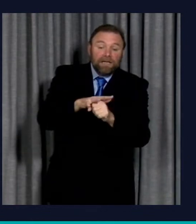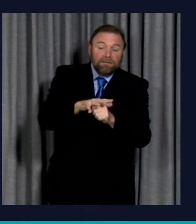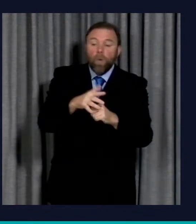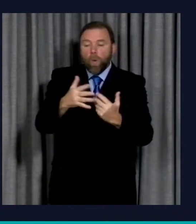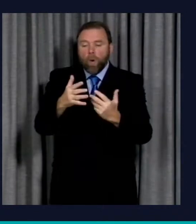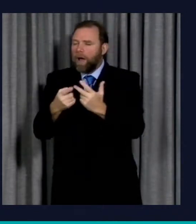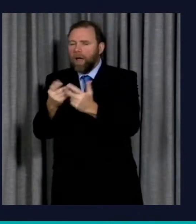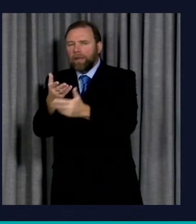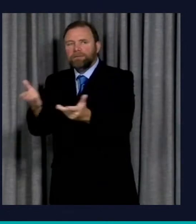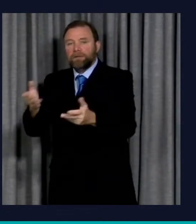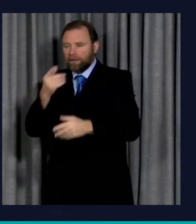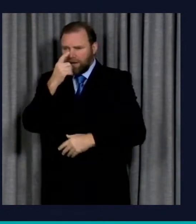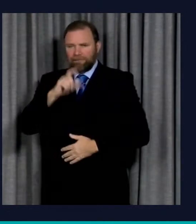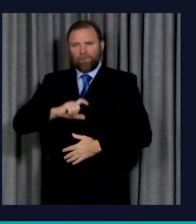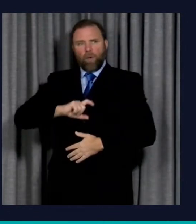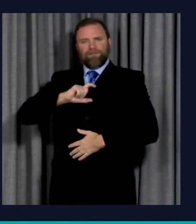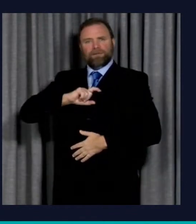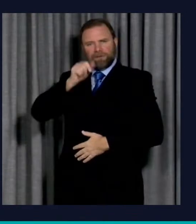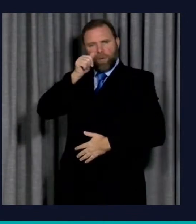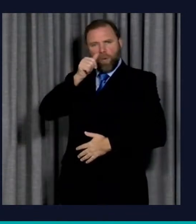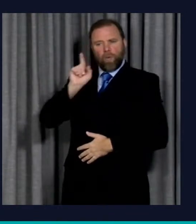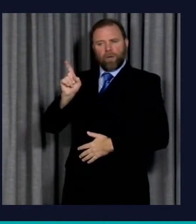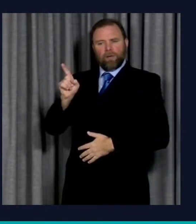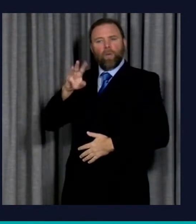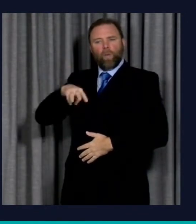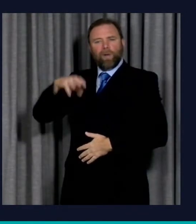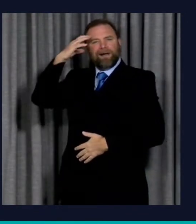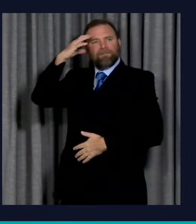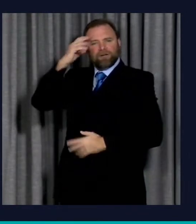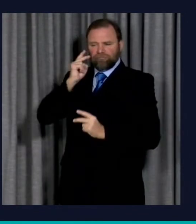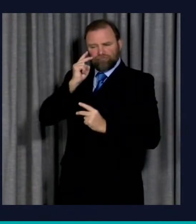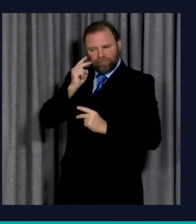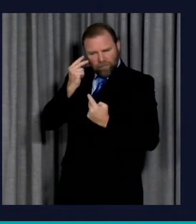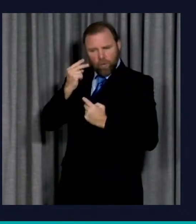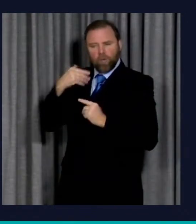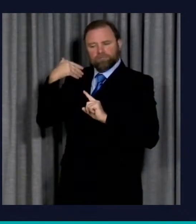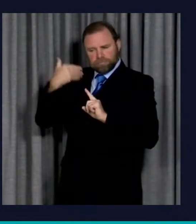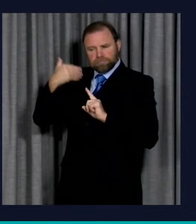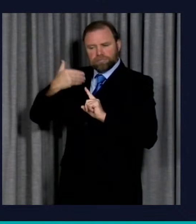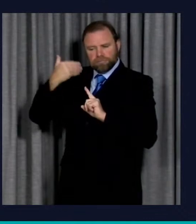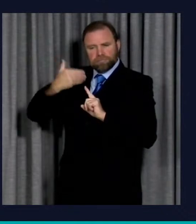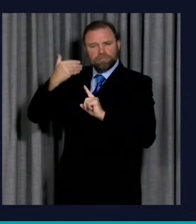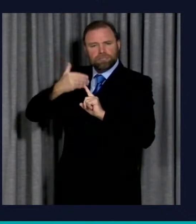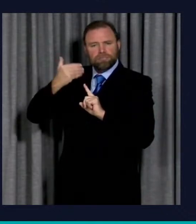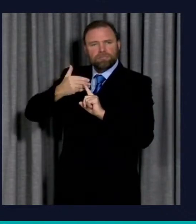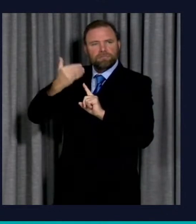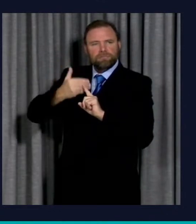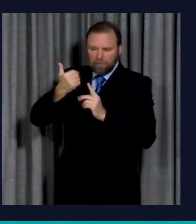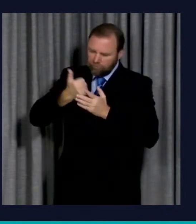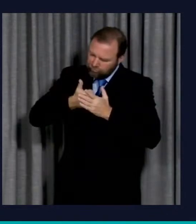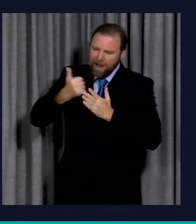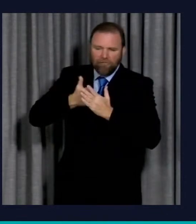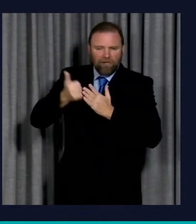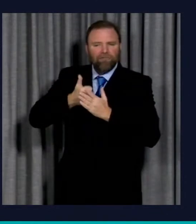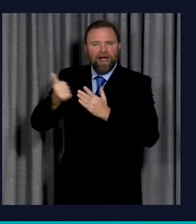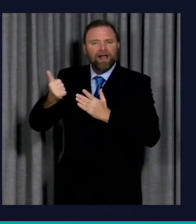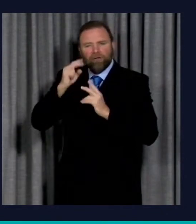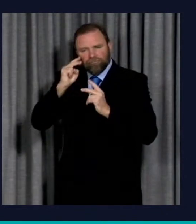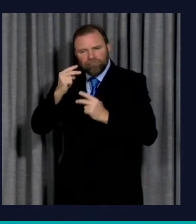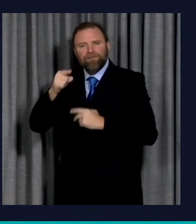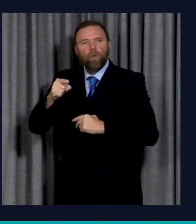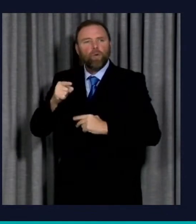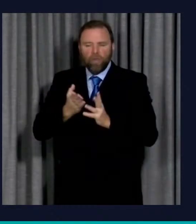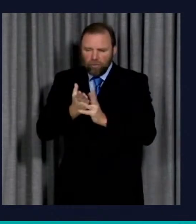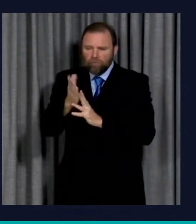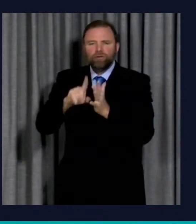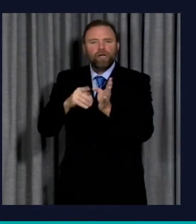have that confidence of knowing that we will be reviewing the regulations absolutely regularly as we move into